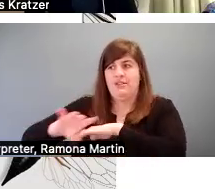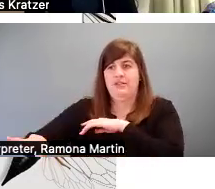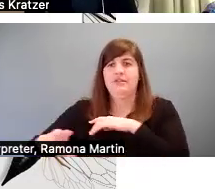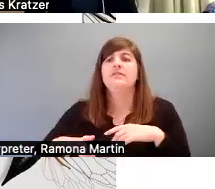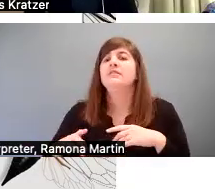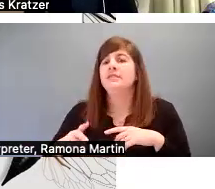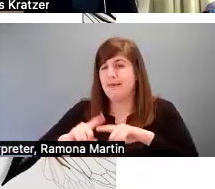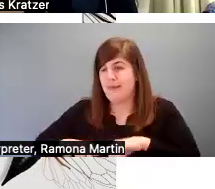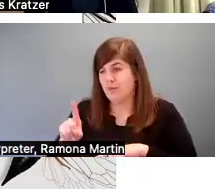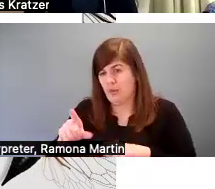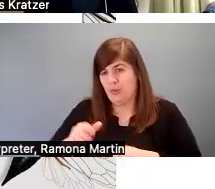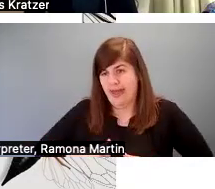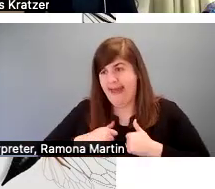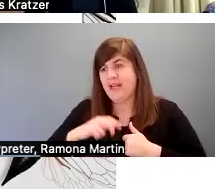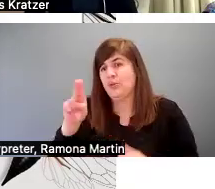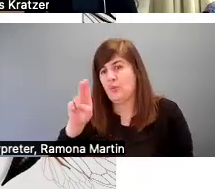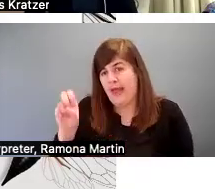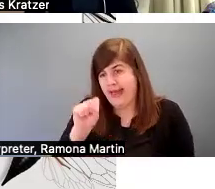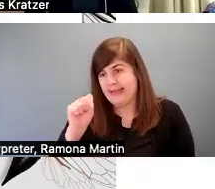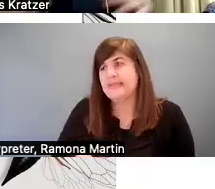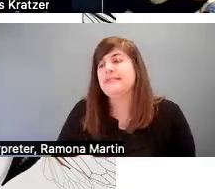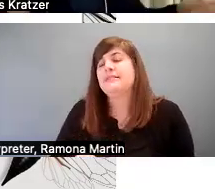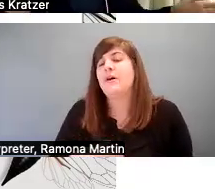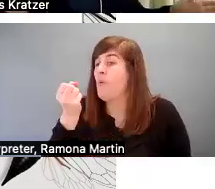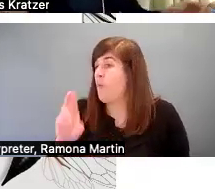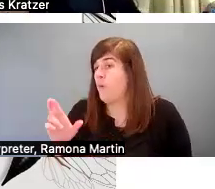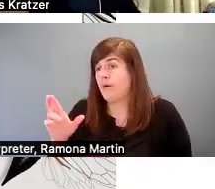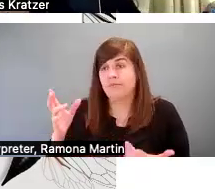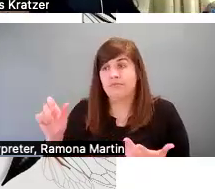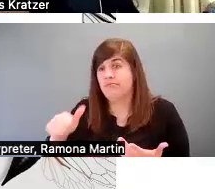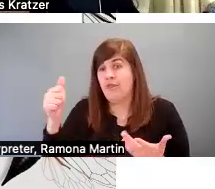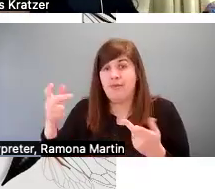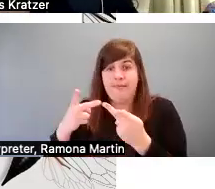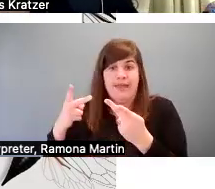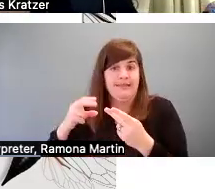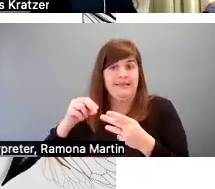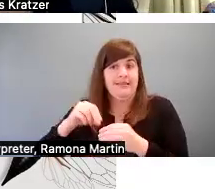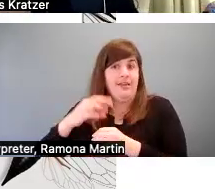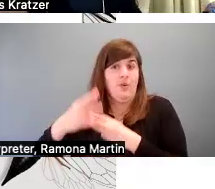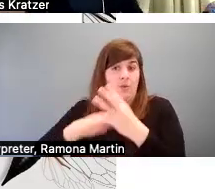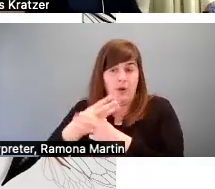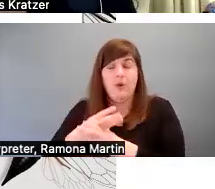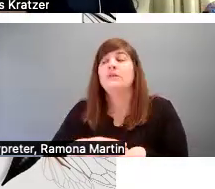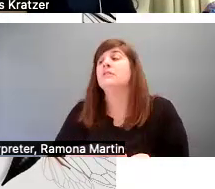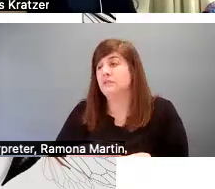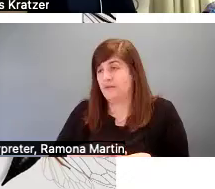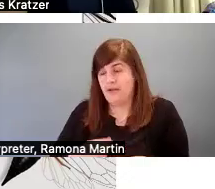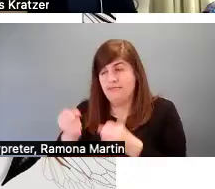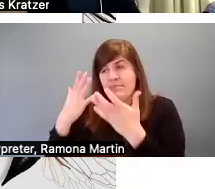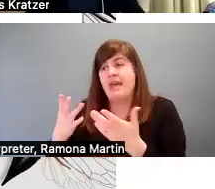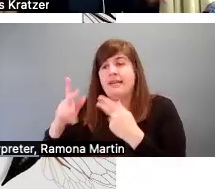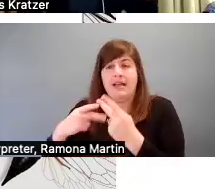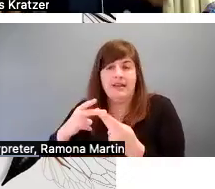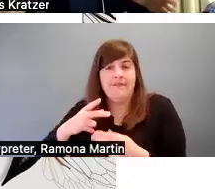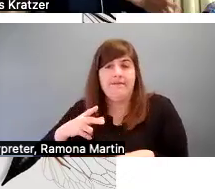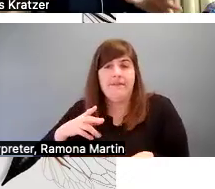Depending on where you're at in the United States, or elsewhere in the world, there's a lot of different types of bugs that